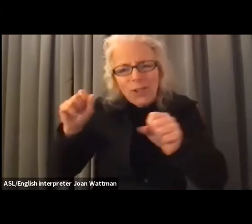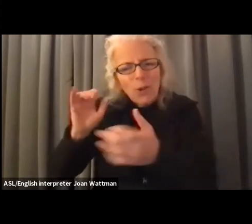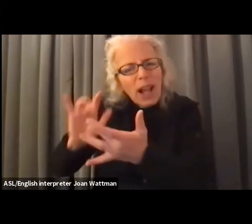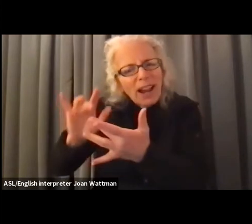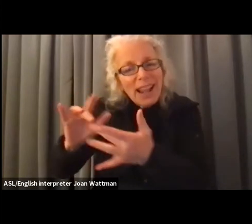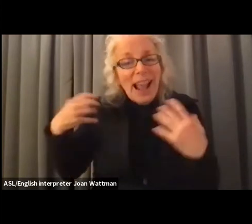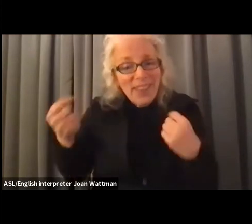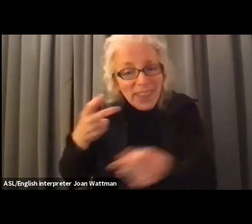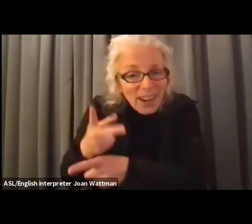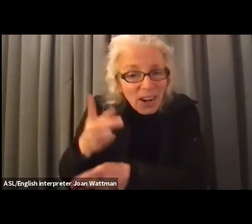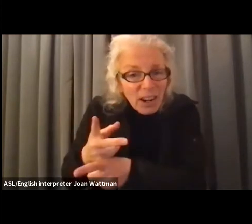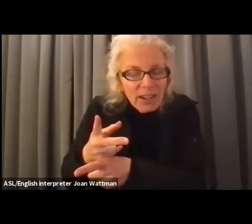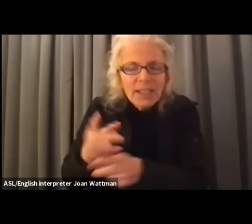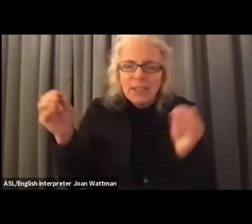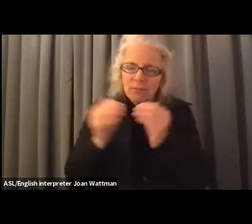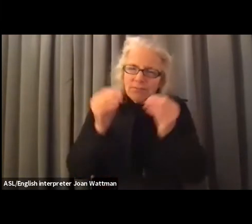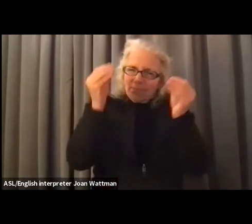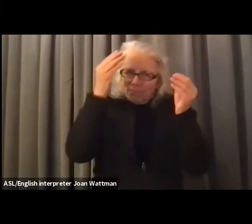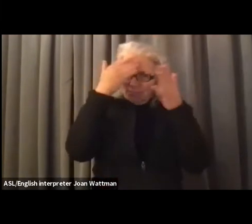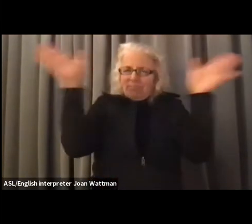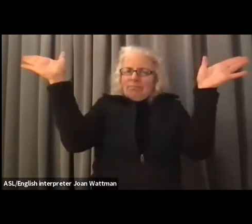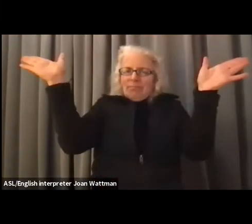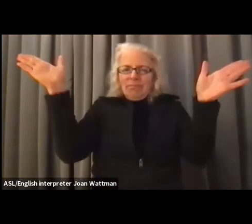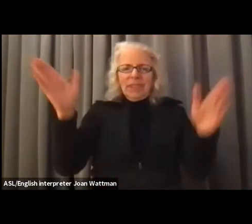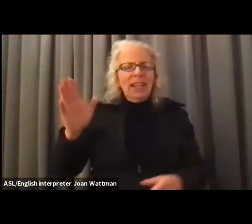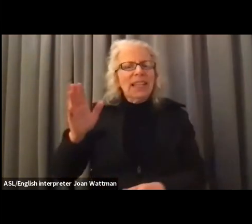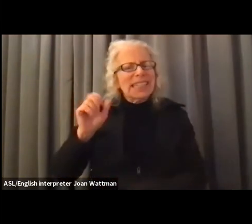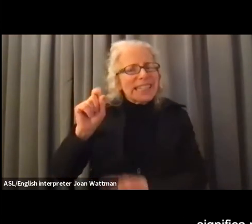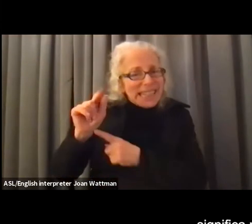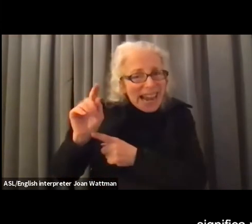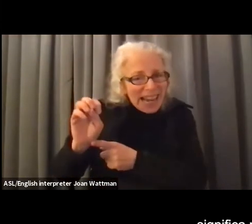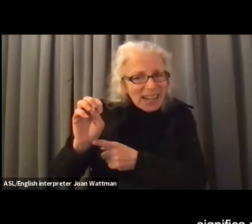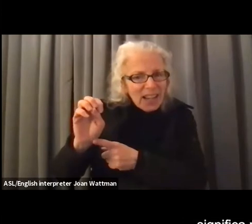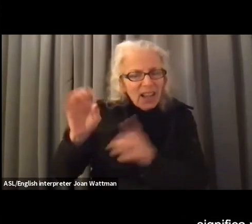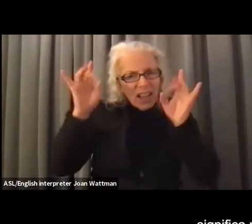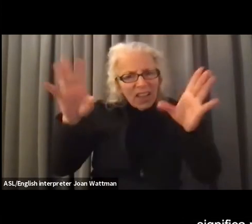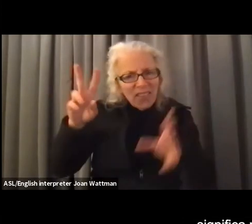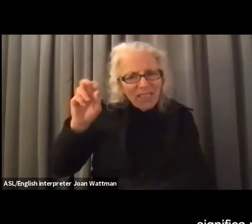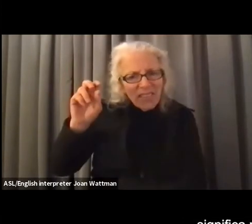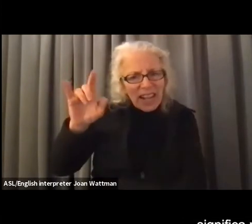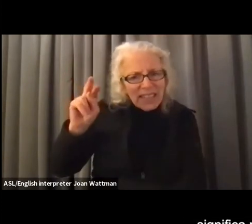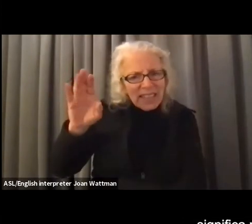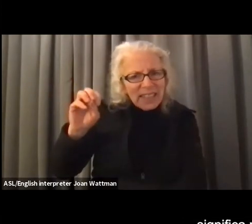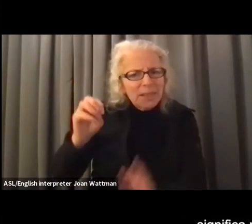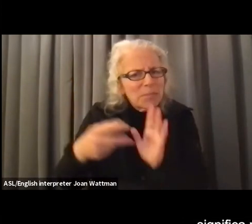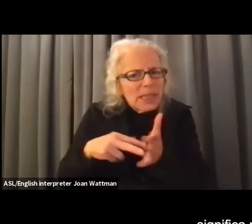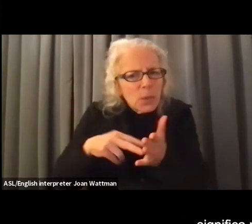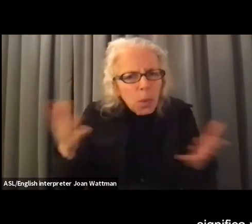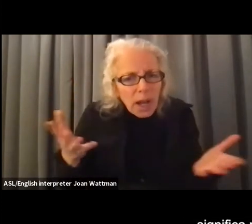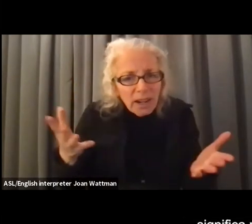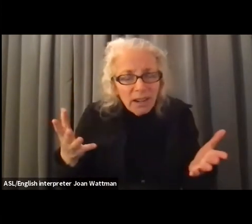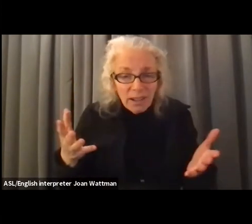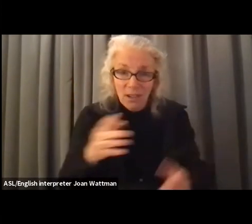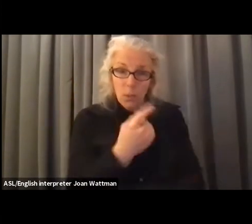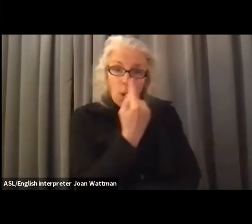it is also this large notion of what state violence actually means, right? State violence is not